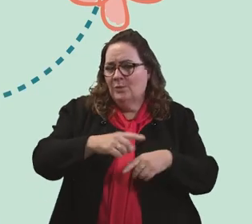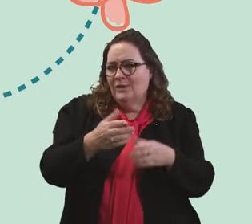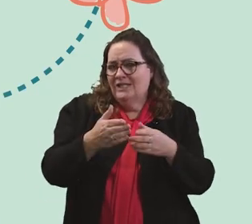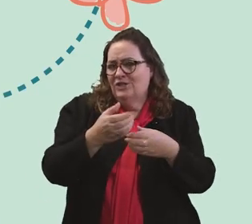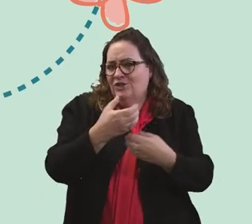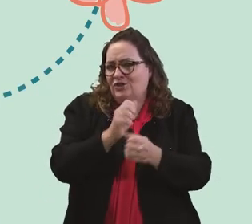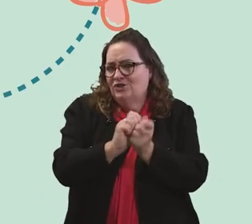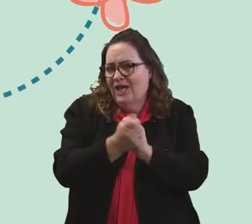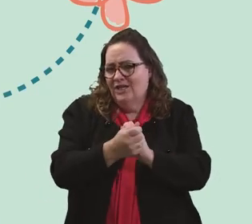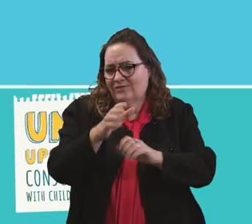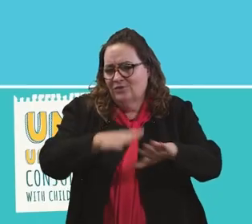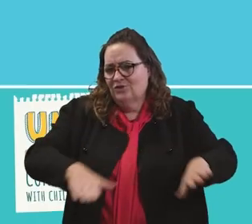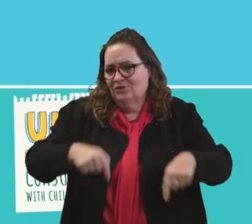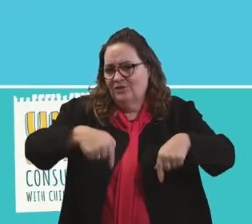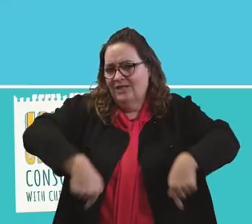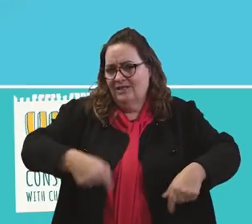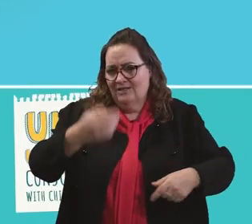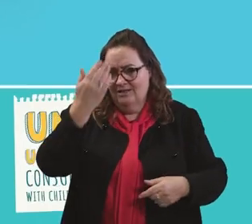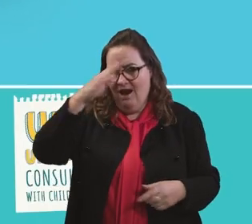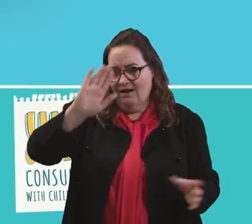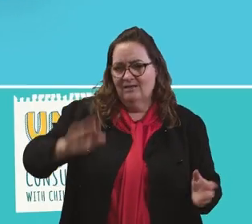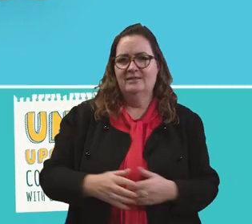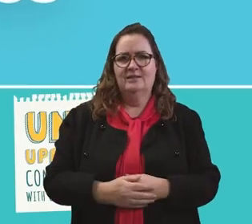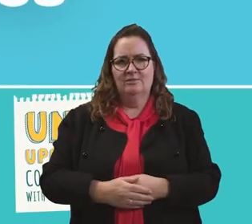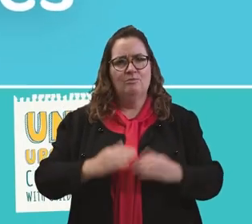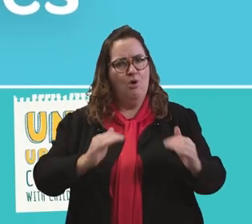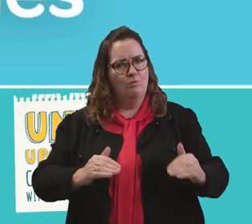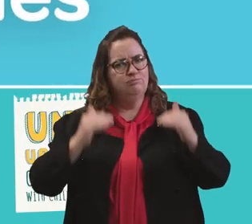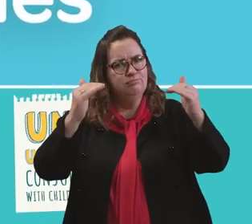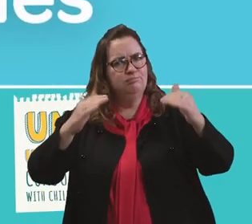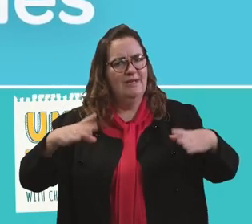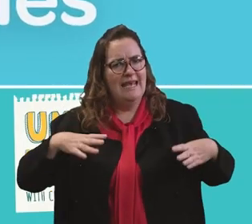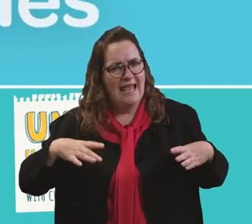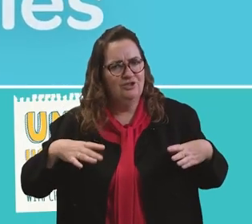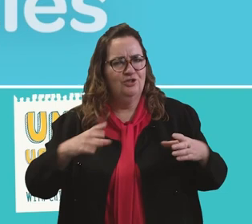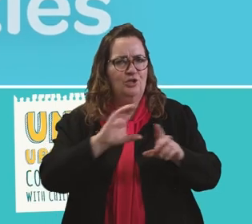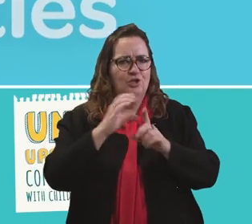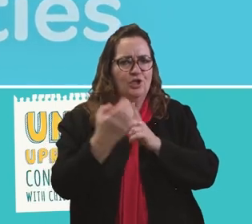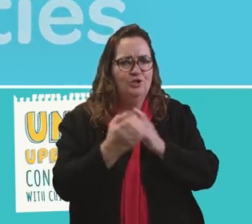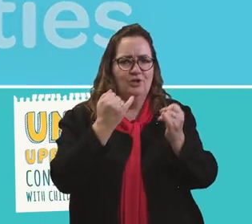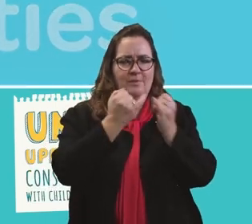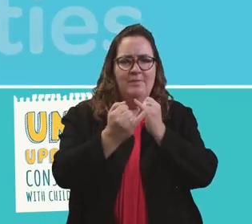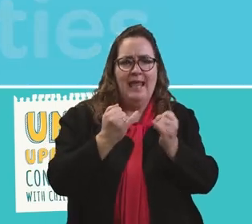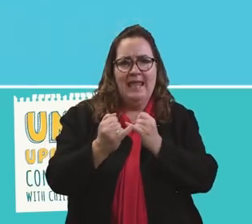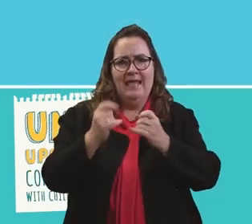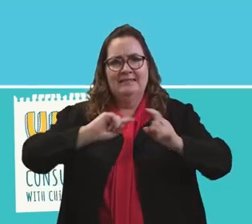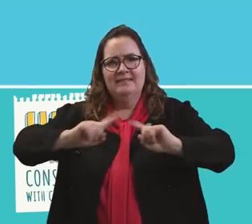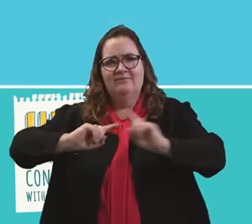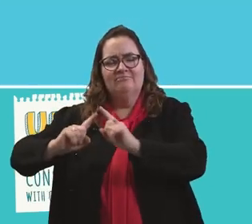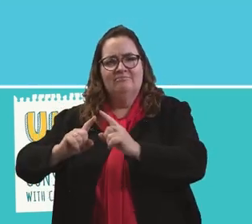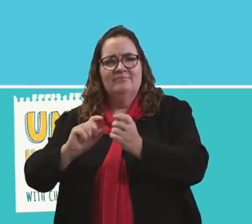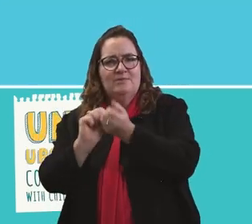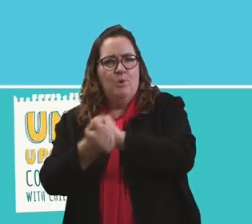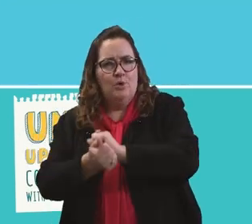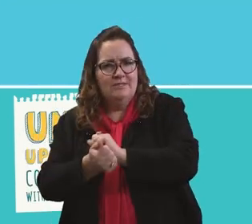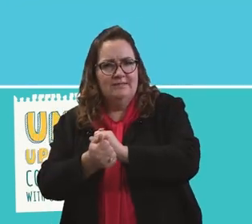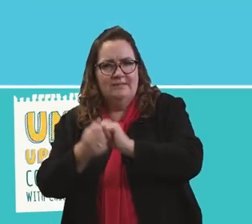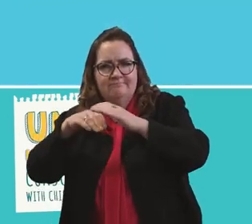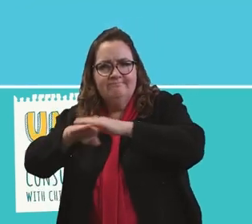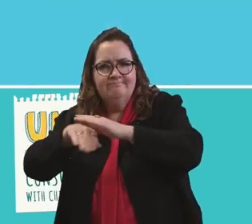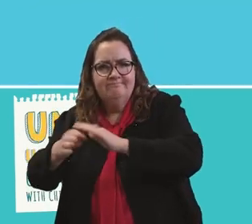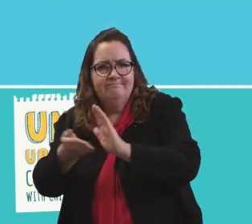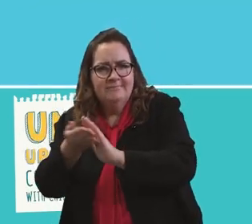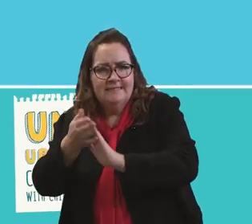children in Ireland? Improved leisure, culture, play and sporting facilities. Improvements to